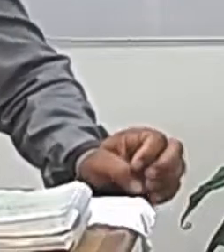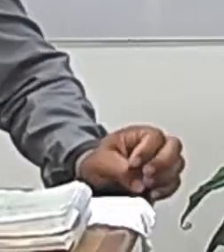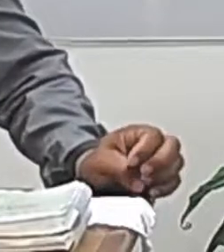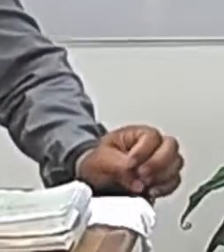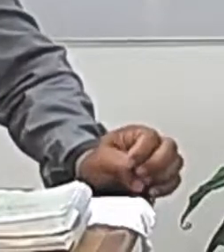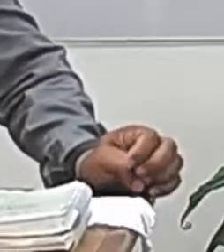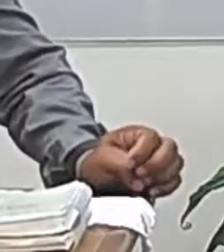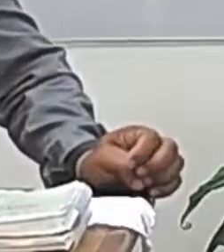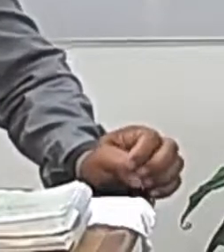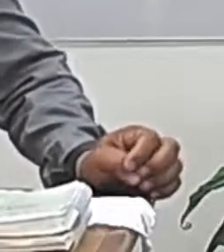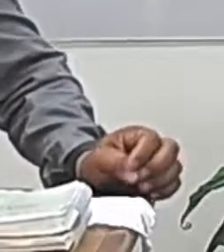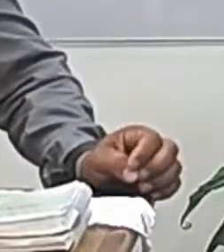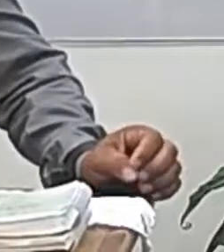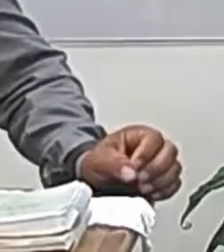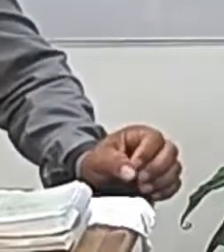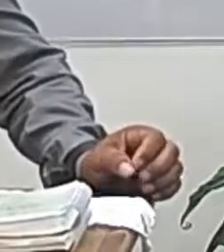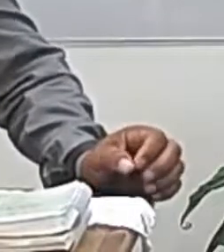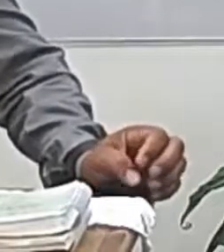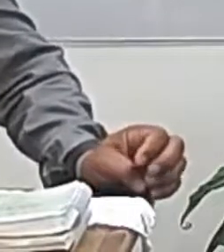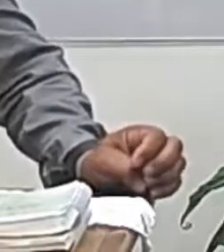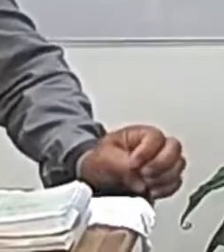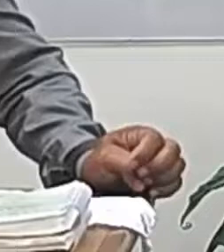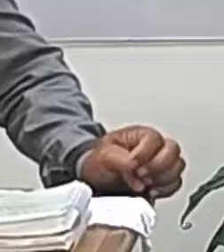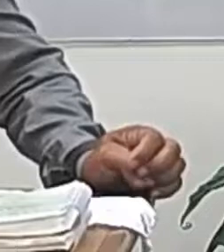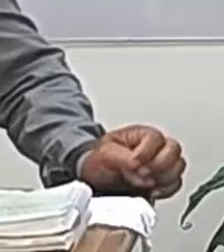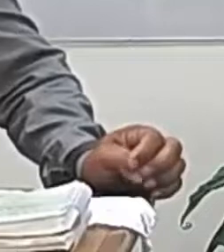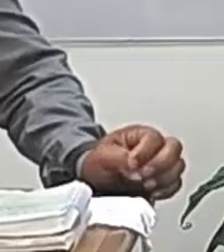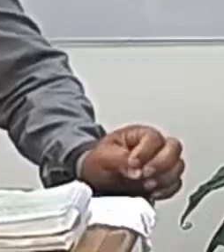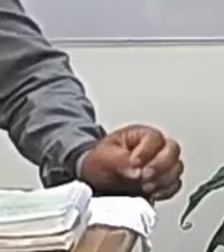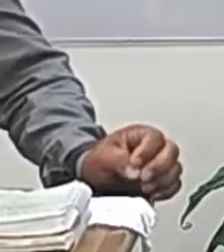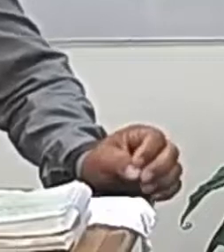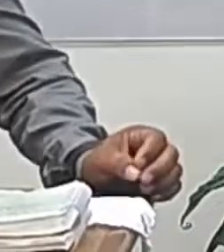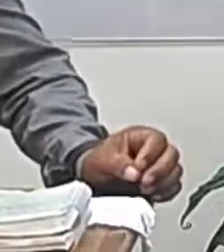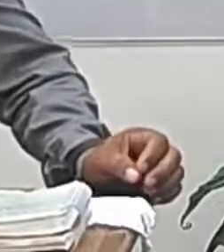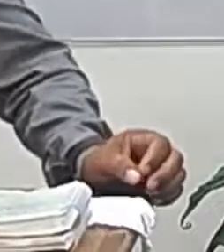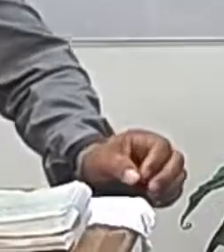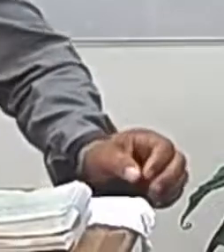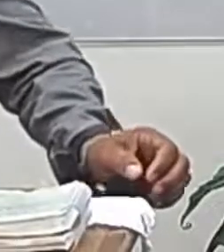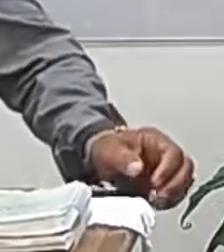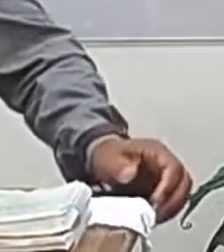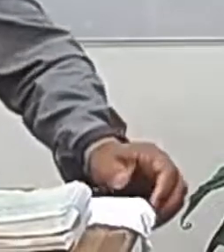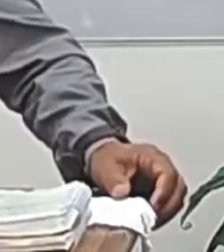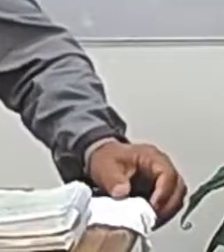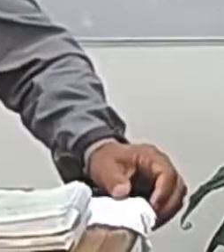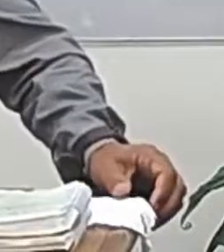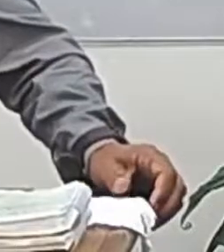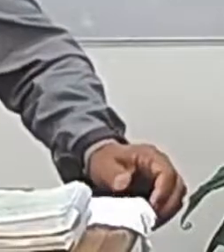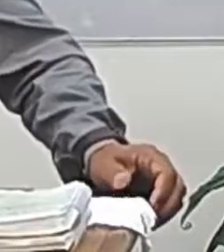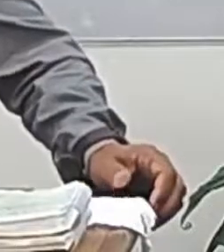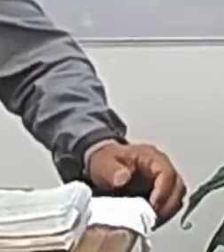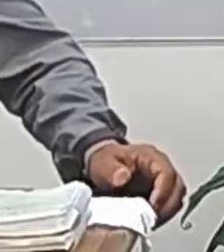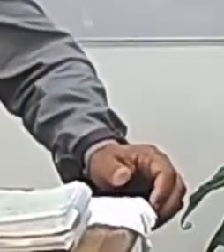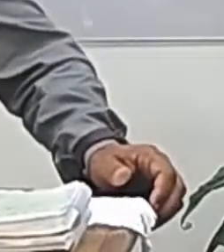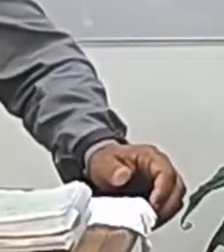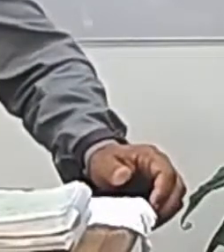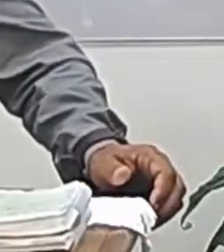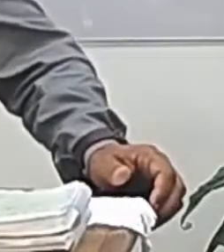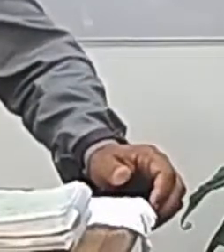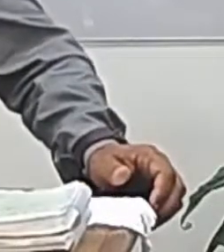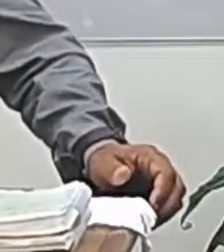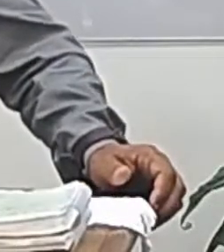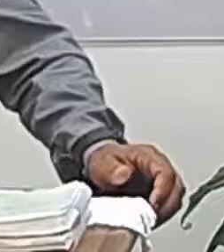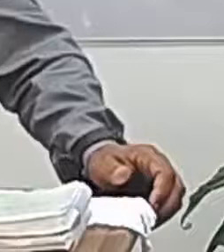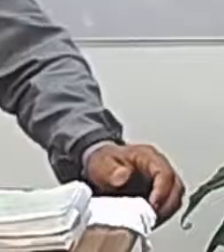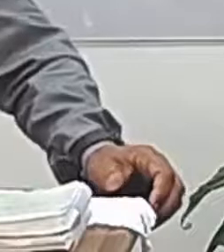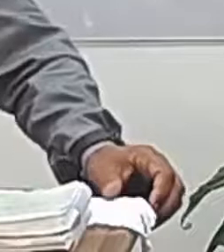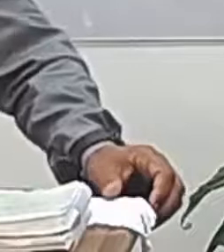they're going to be there together in the seminar that is going to happen in Port St. Lucie. 8 o'clock for